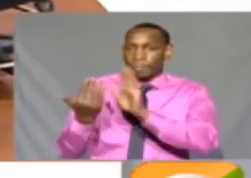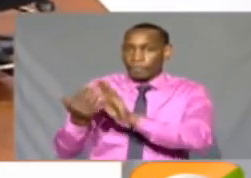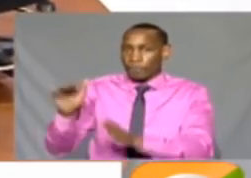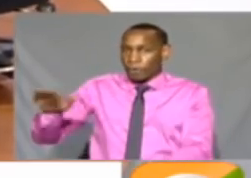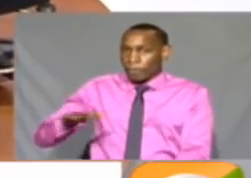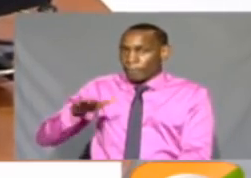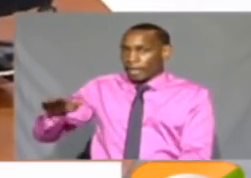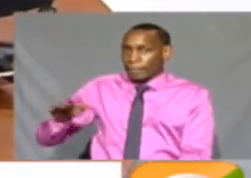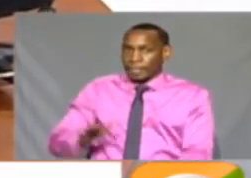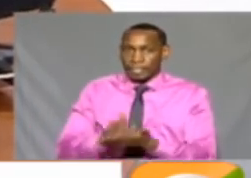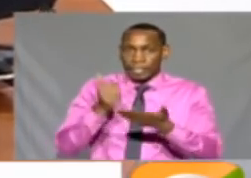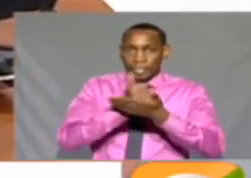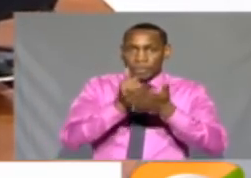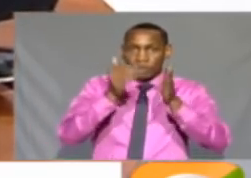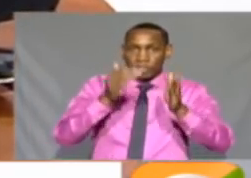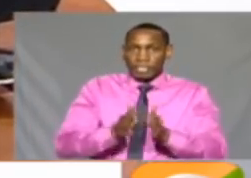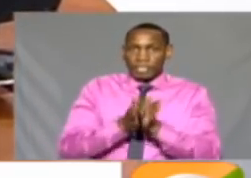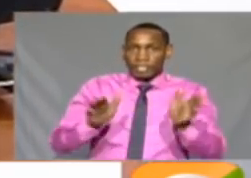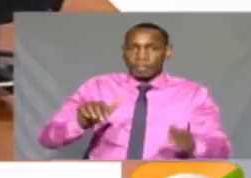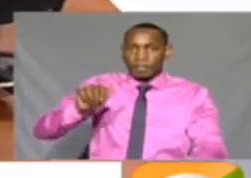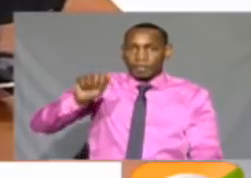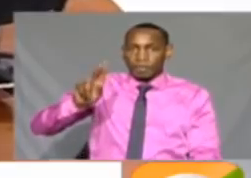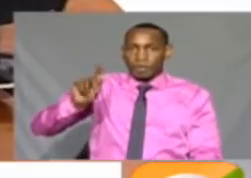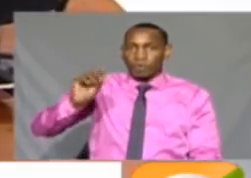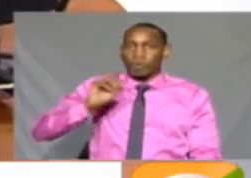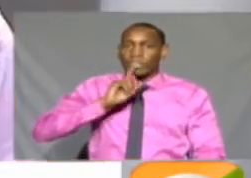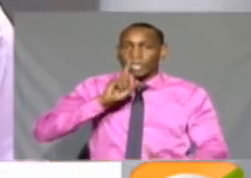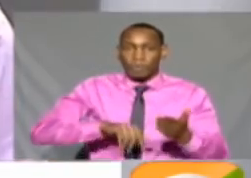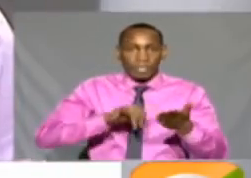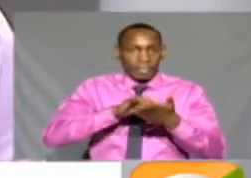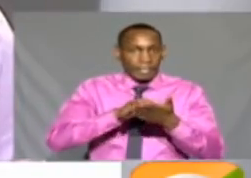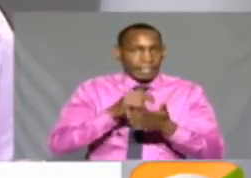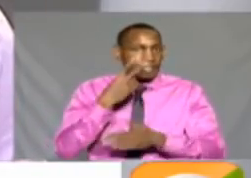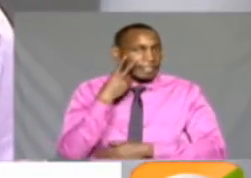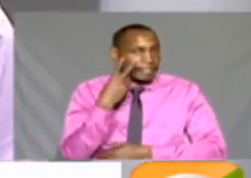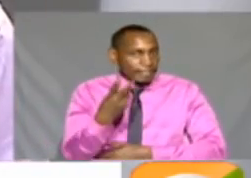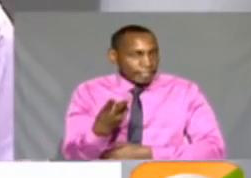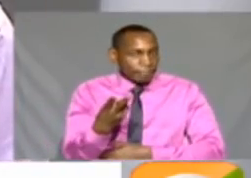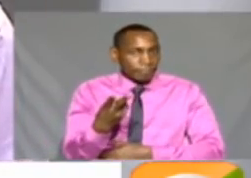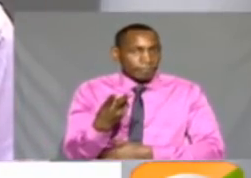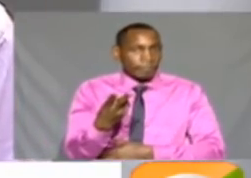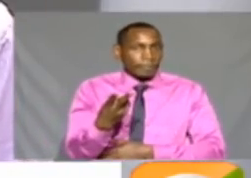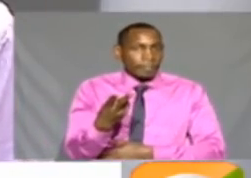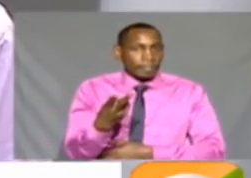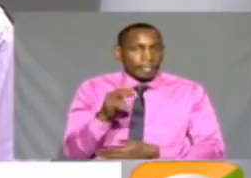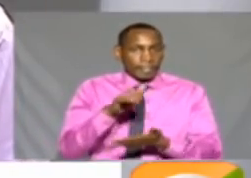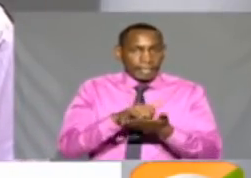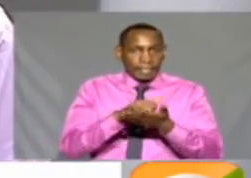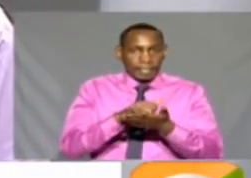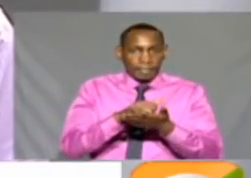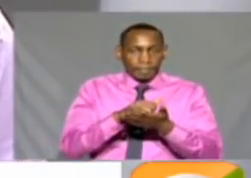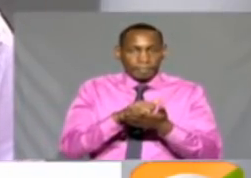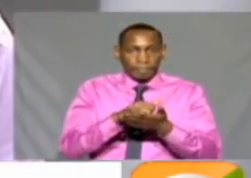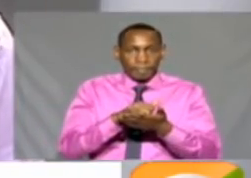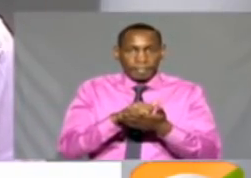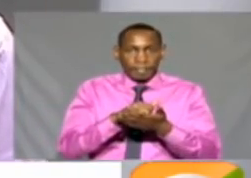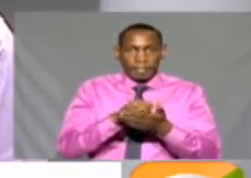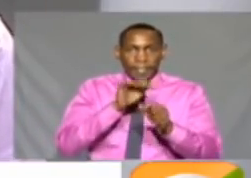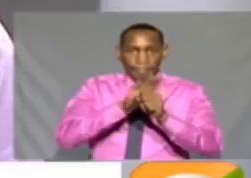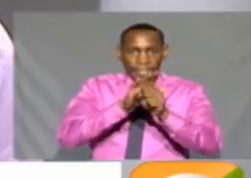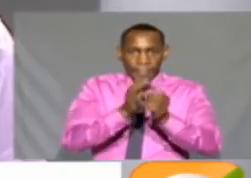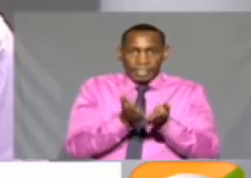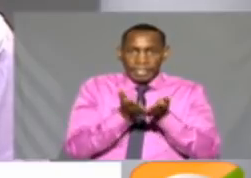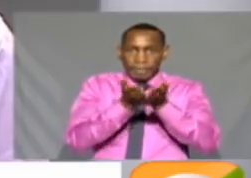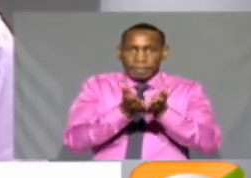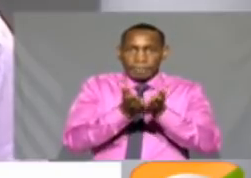Parliament, actually the Auditor General, Edward Ouko, at the time said it was observed but that the most of the pulleys on most ferries